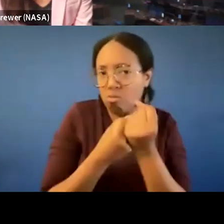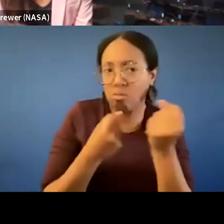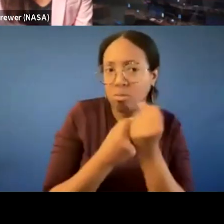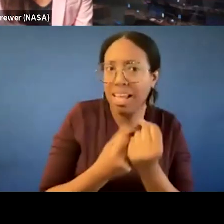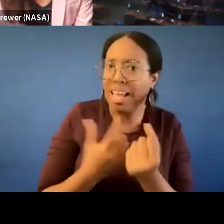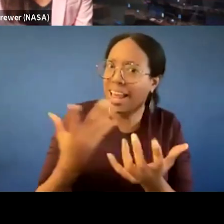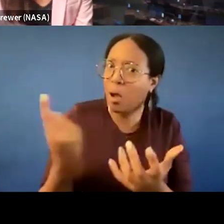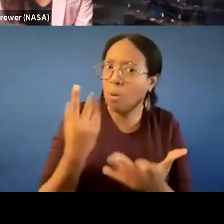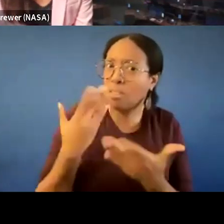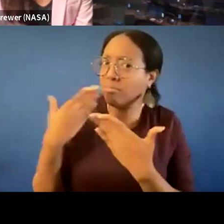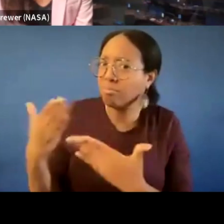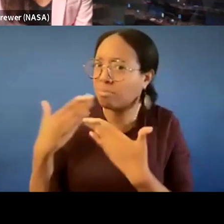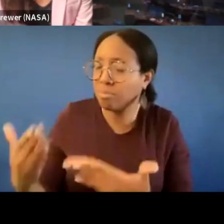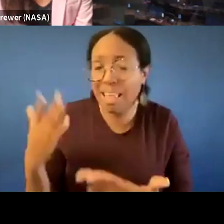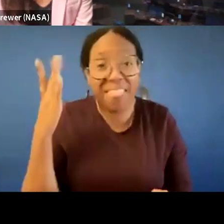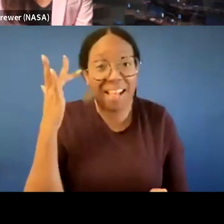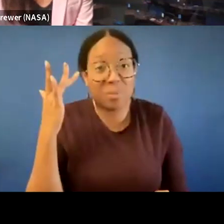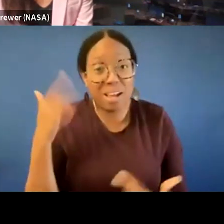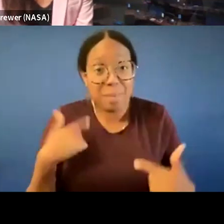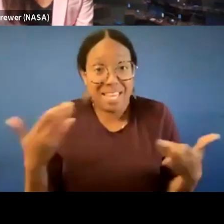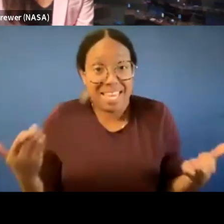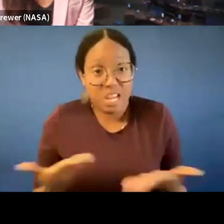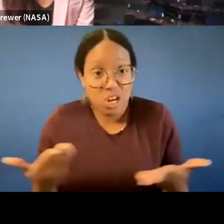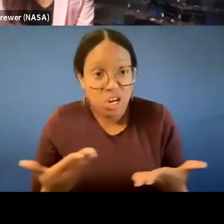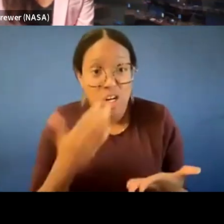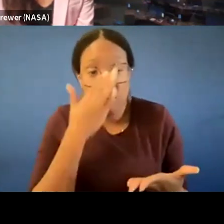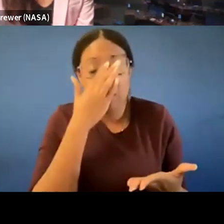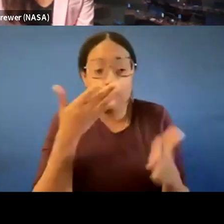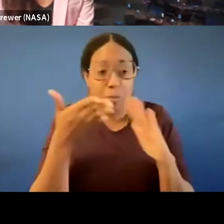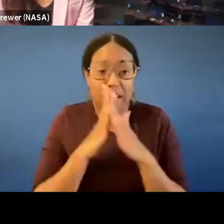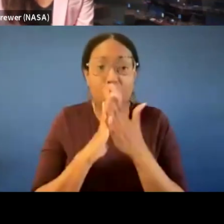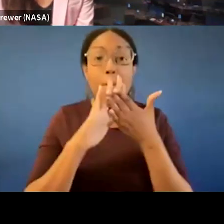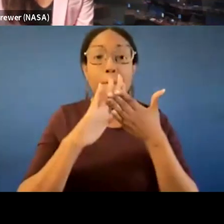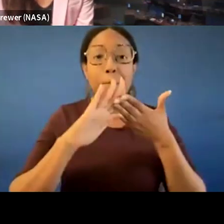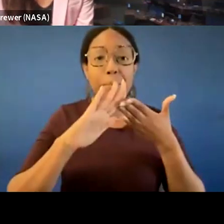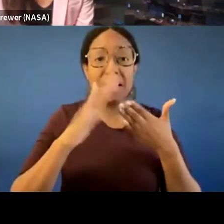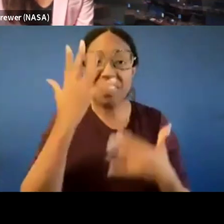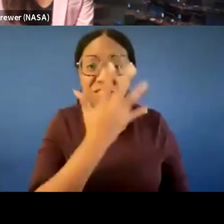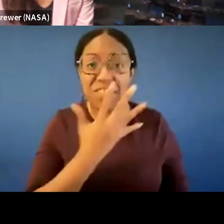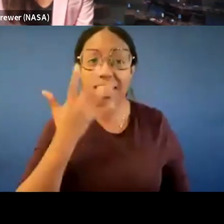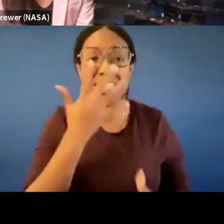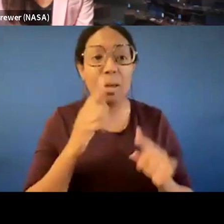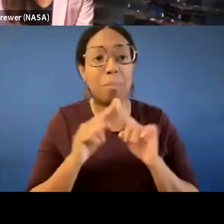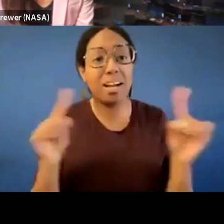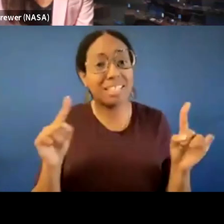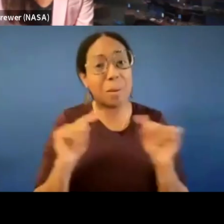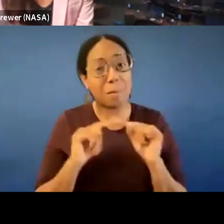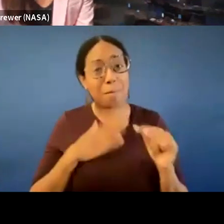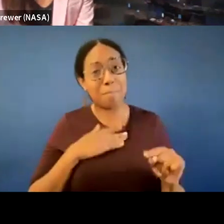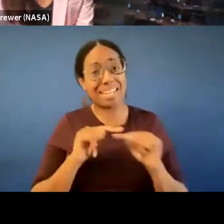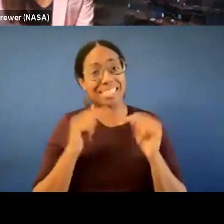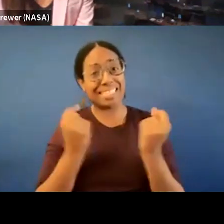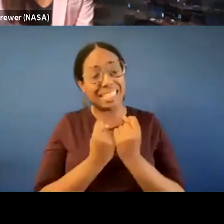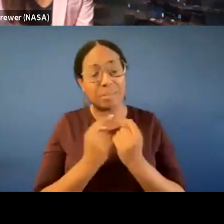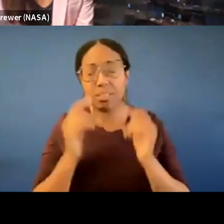chip on my shoulder because I get to stand here and be the face of the organization. But I know that when it boils down to it, my team is amazing. My board's amazing.